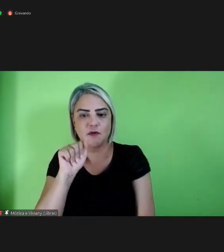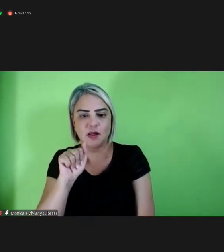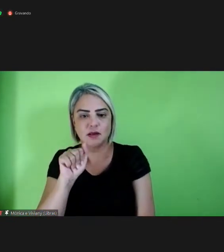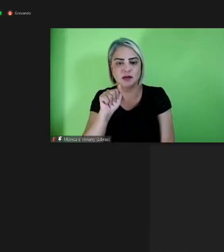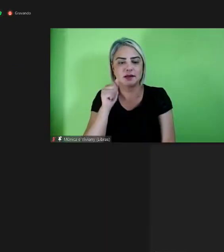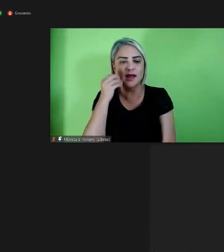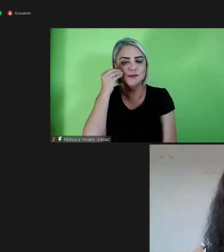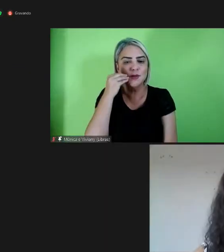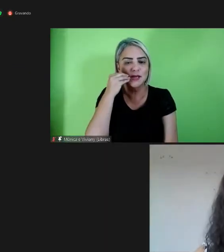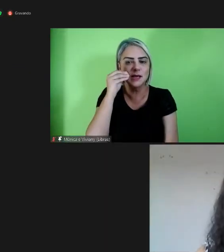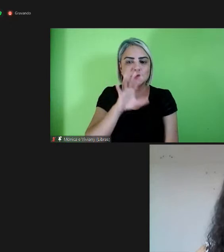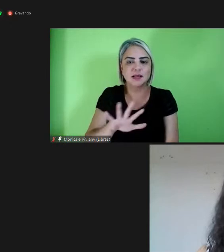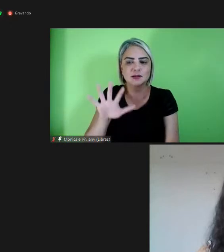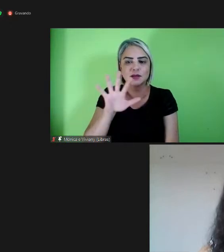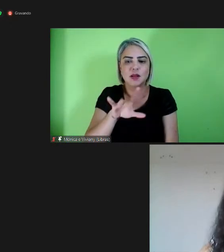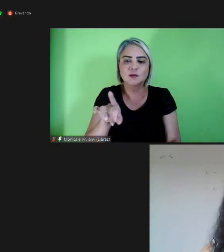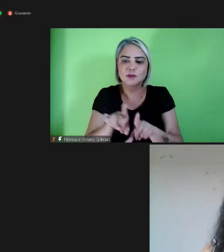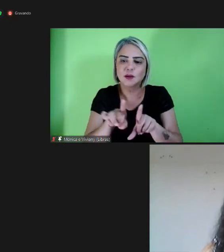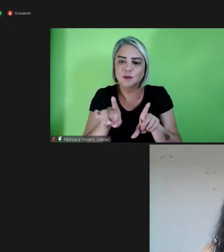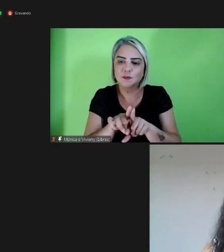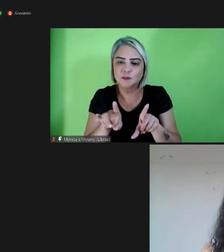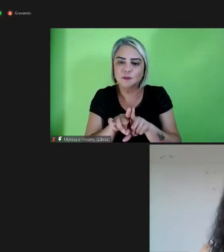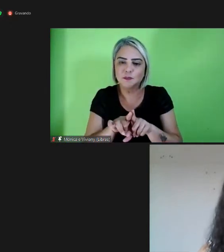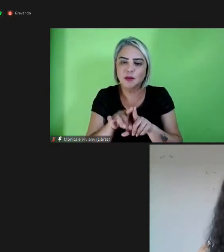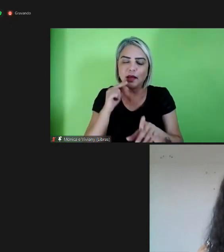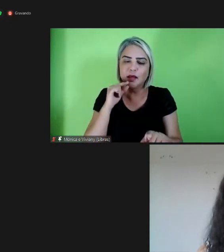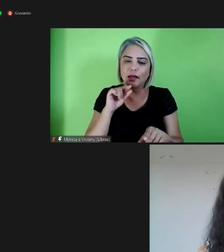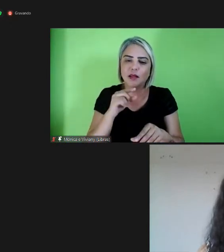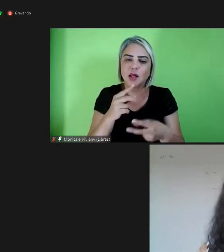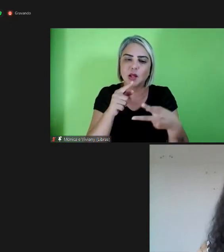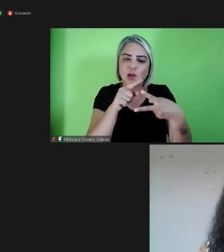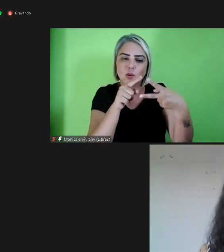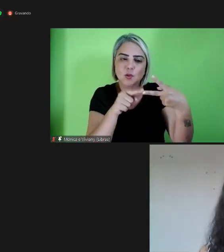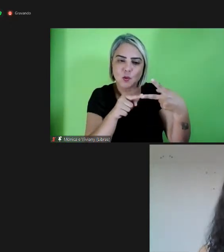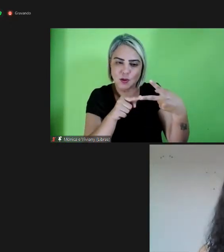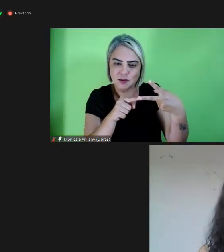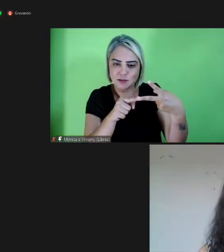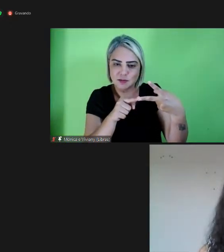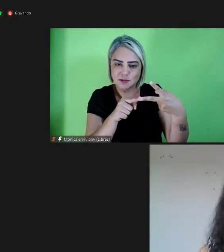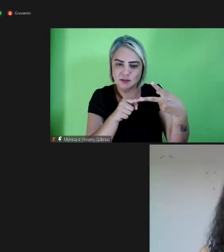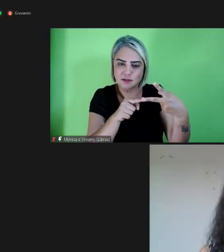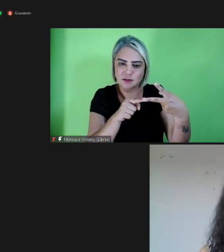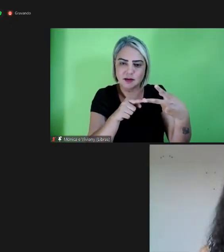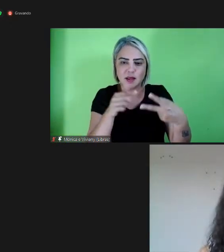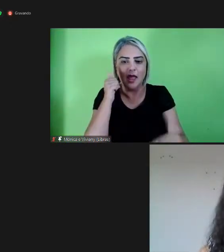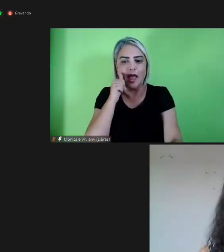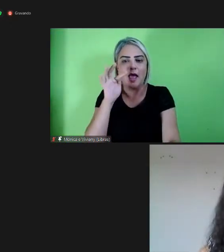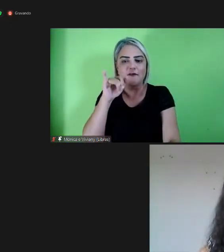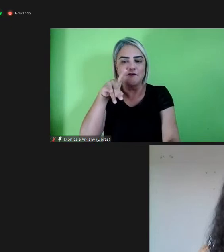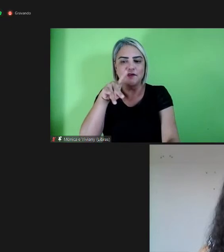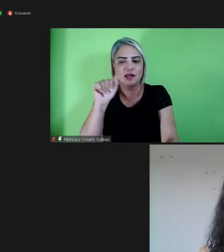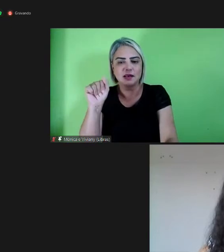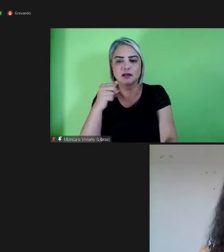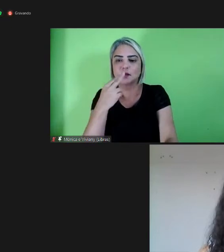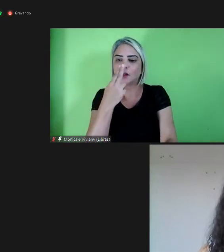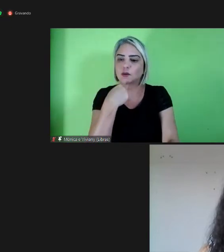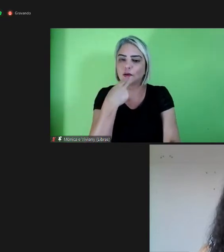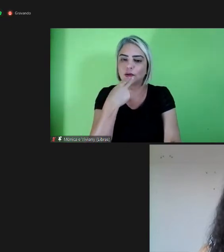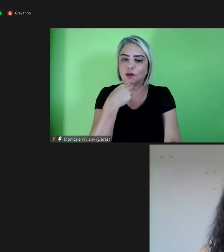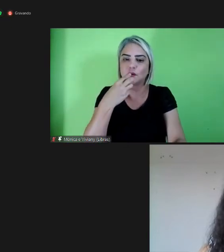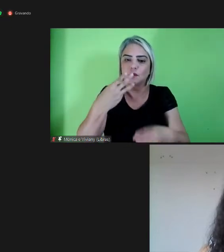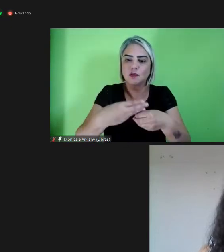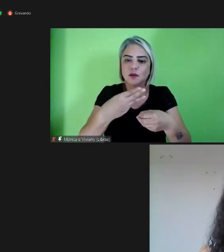Miss Fernanda Noneto. The national experience will also consist in 2 moments. Fernanda Noneto